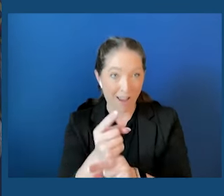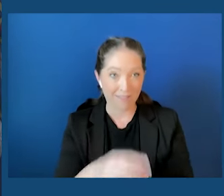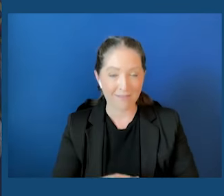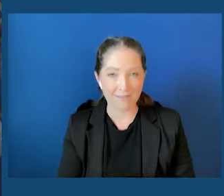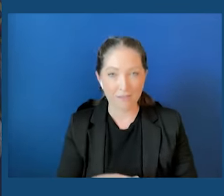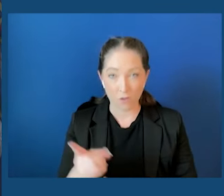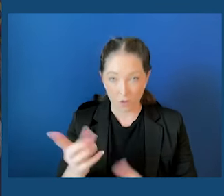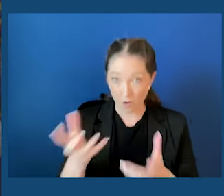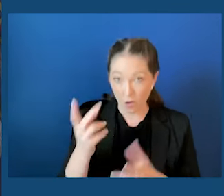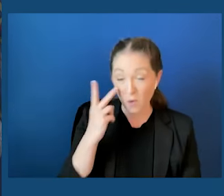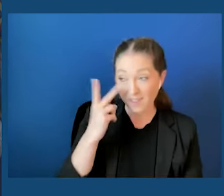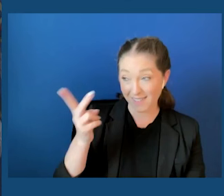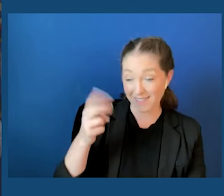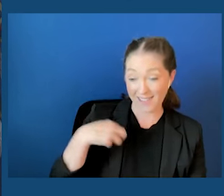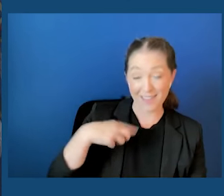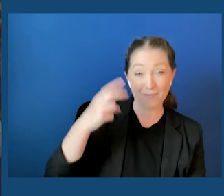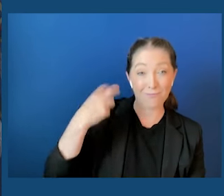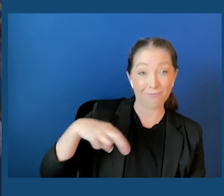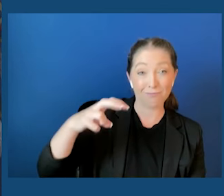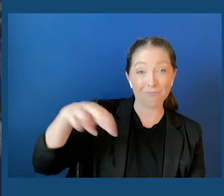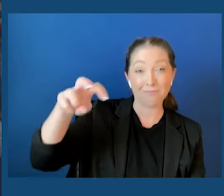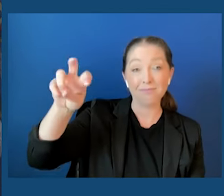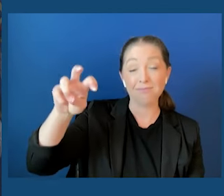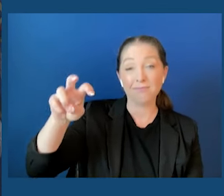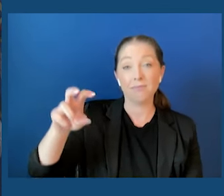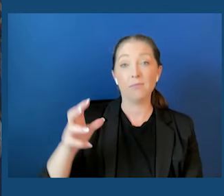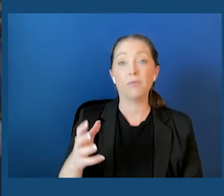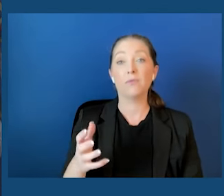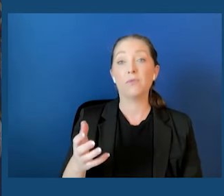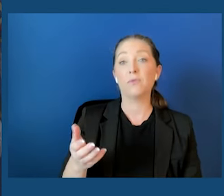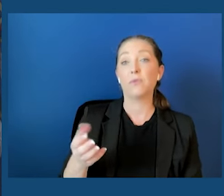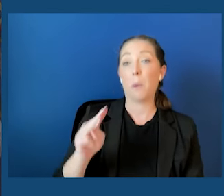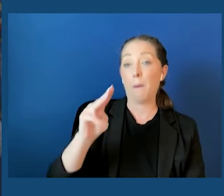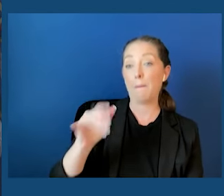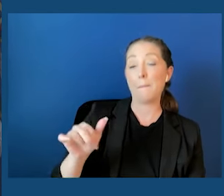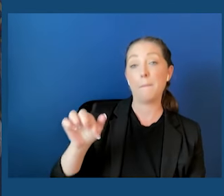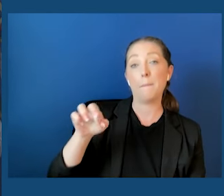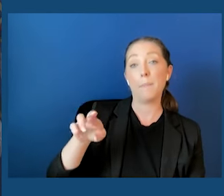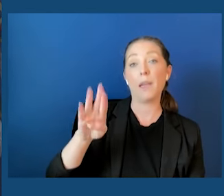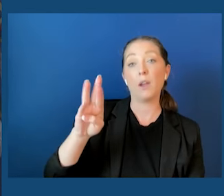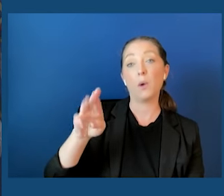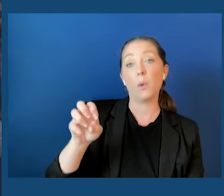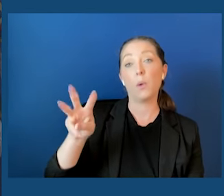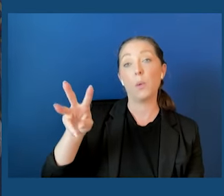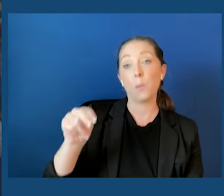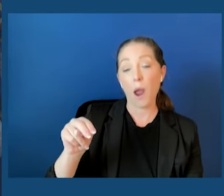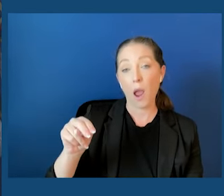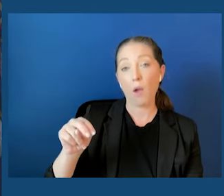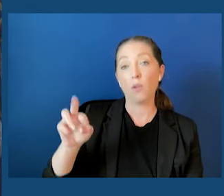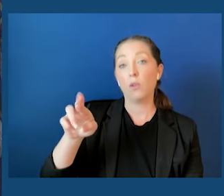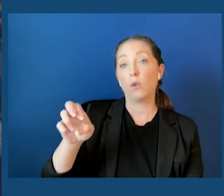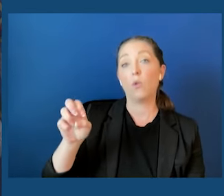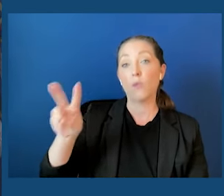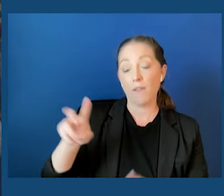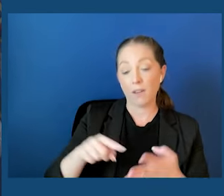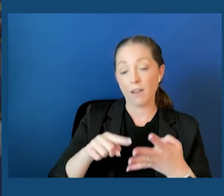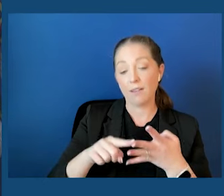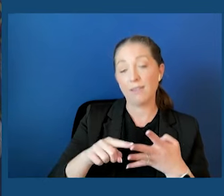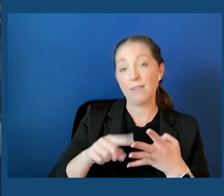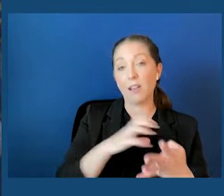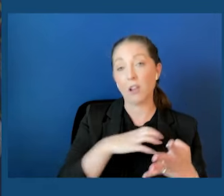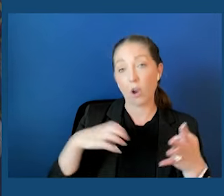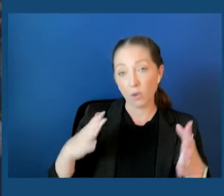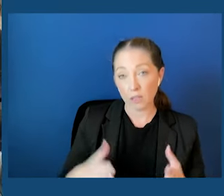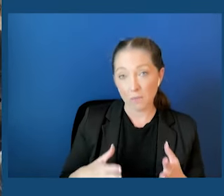this journey has been about. So I'd like to ask Mayor Brown, Reverend Blue, Congressman Kenny, and Garnell Whitfield to join me up here for a moment.